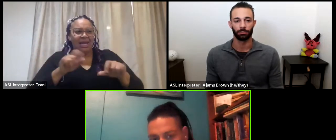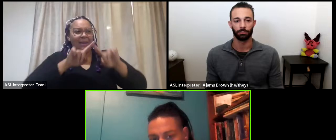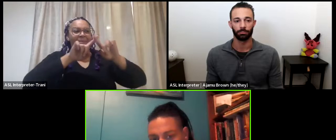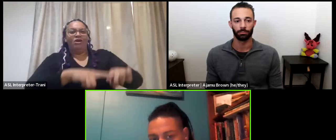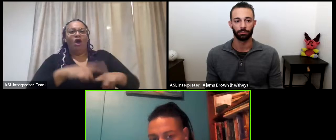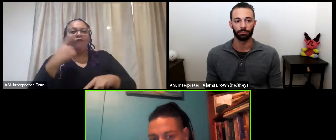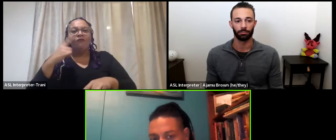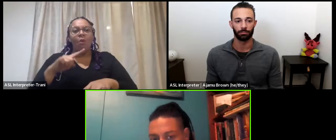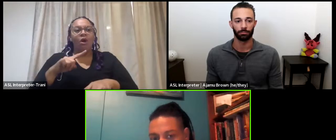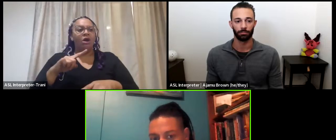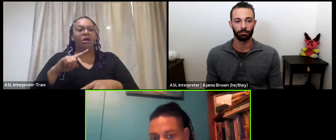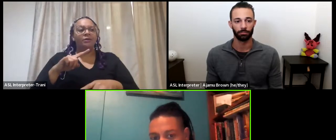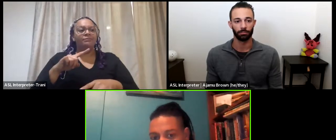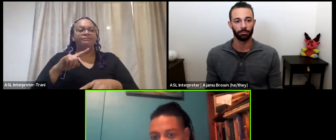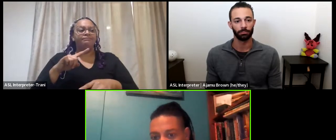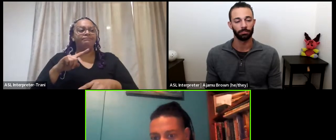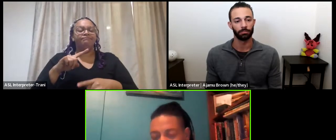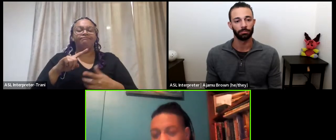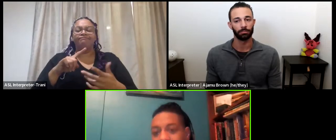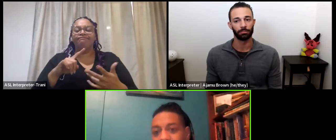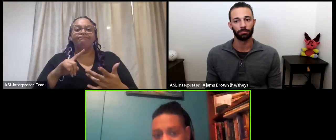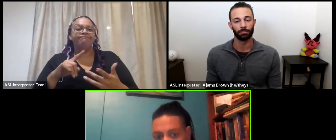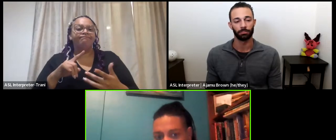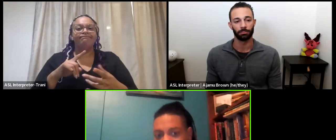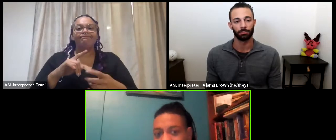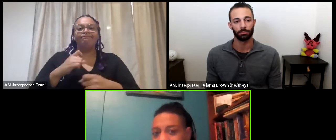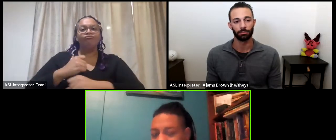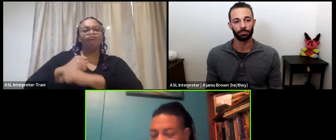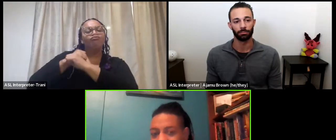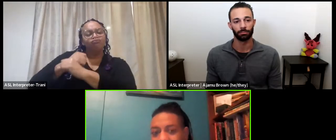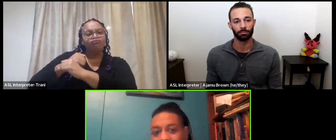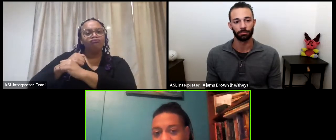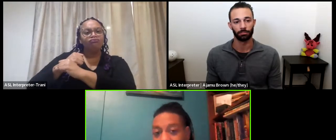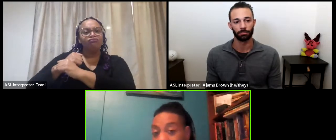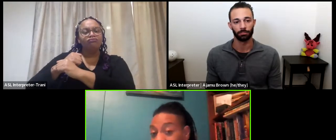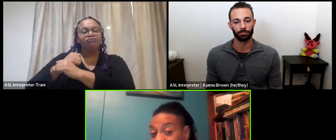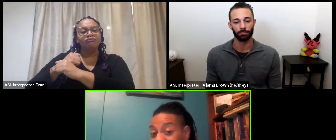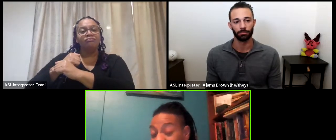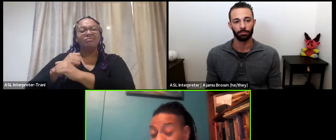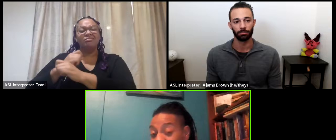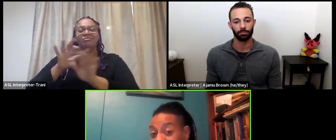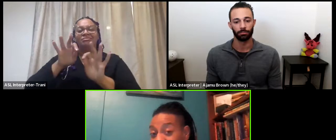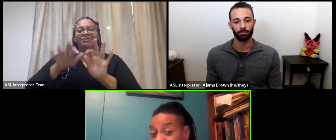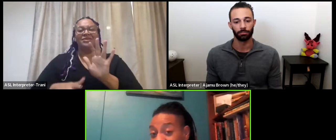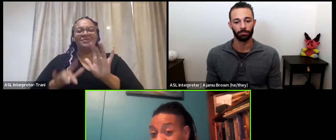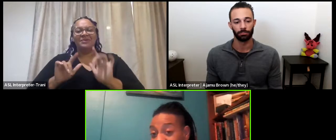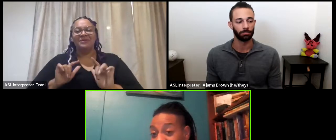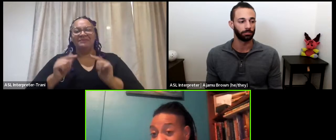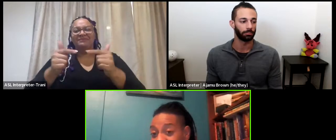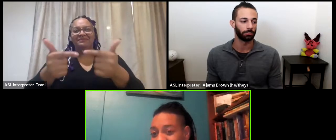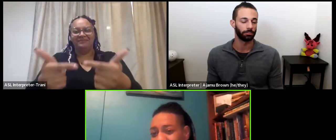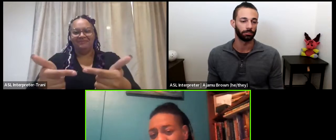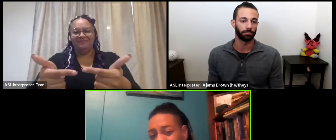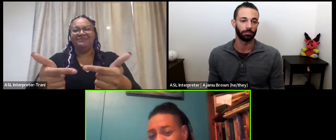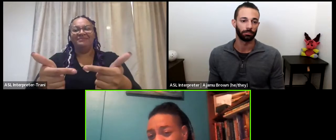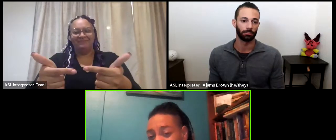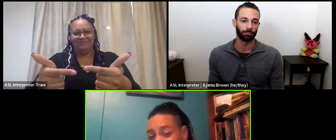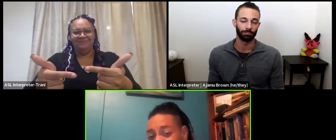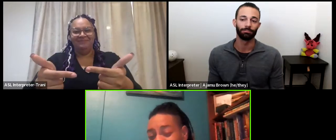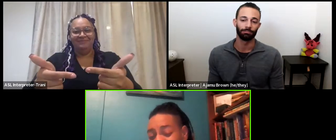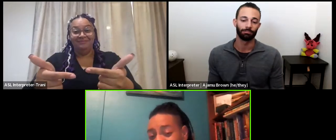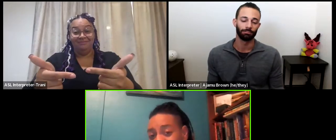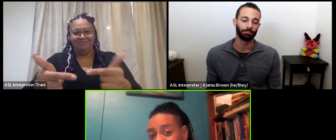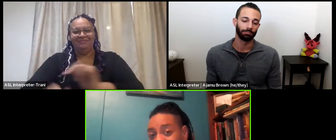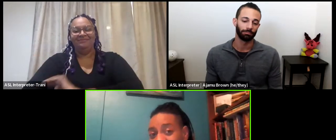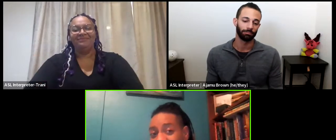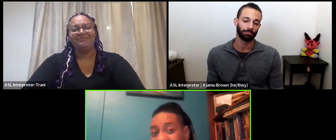security in my world? So it does feel like a lot of, ooh, interesting confluence. Oh, I'm sorry.